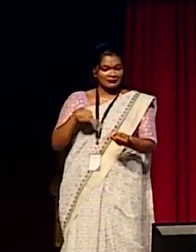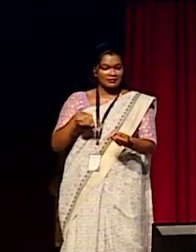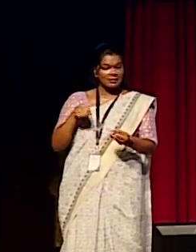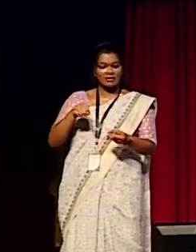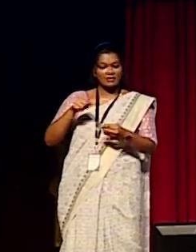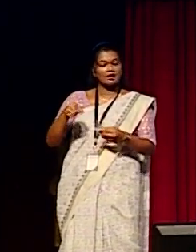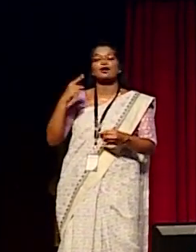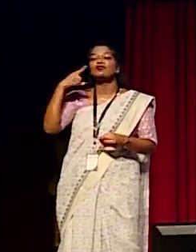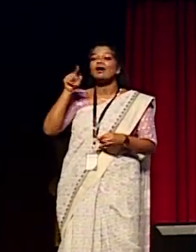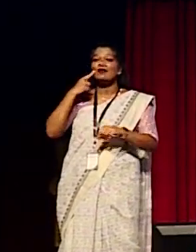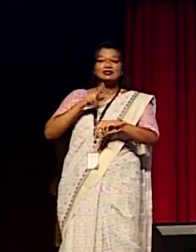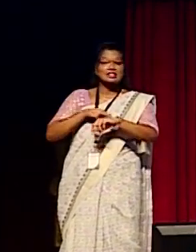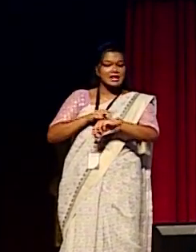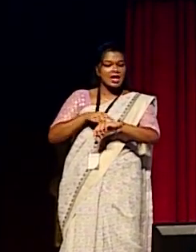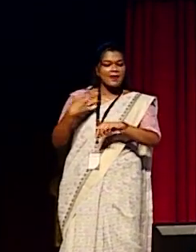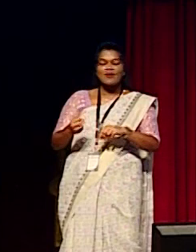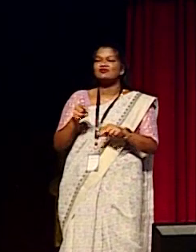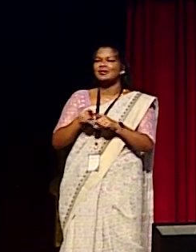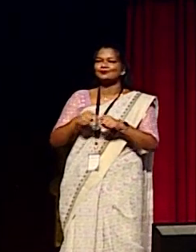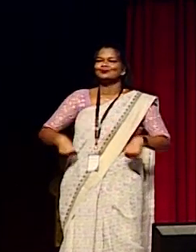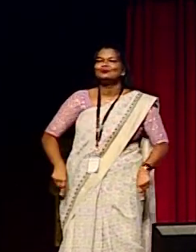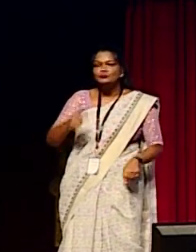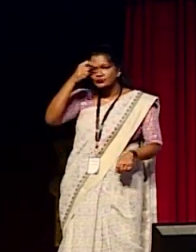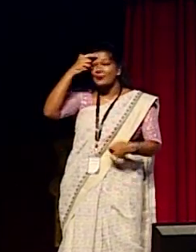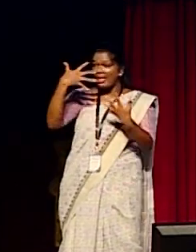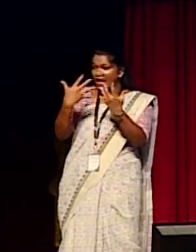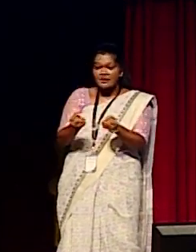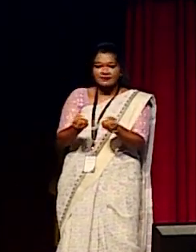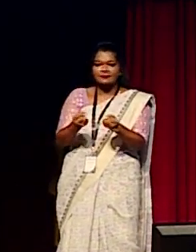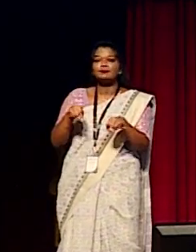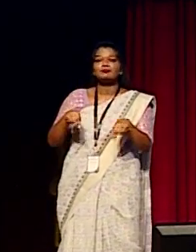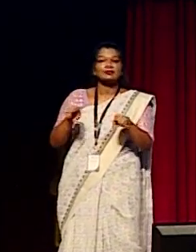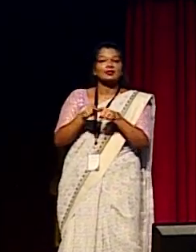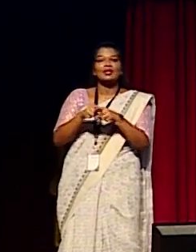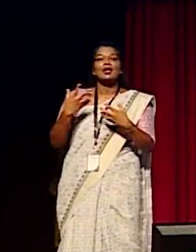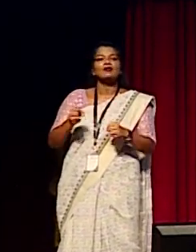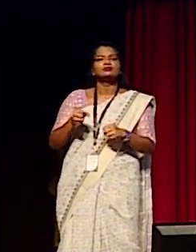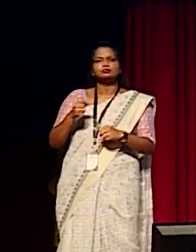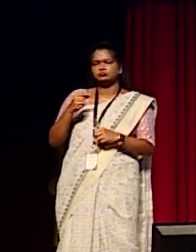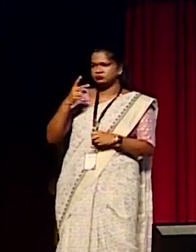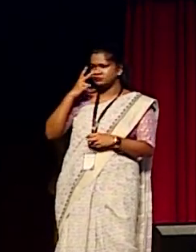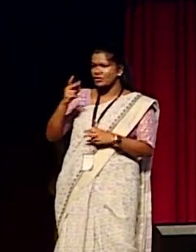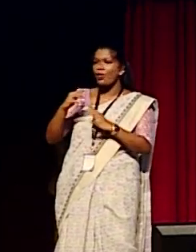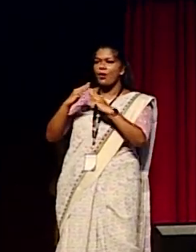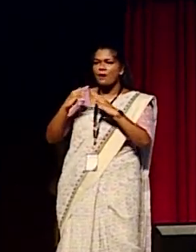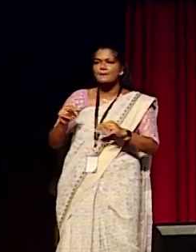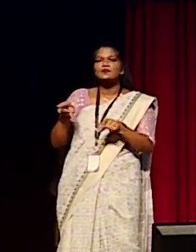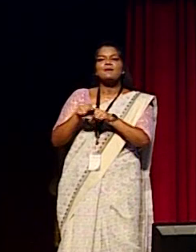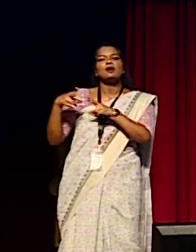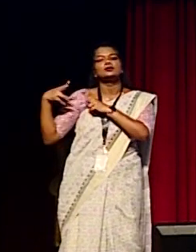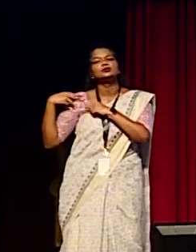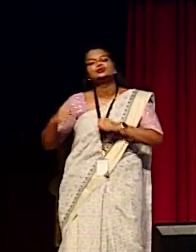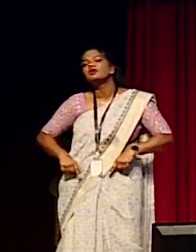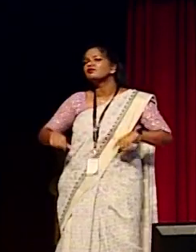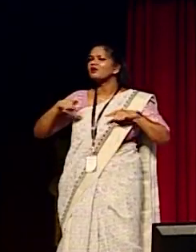at that time, if somebody had an amputation, it literally meant that they would be confined to their homes for the rest of their